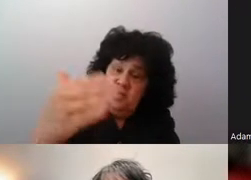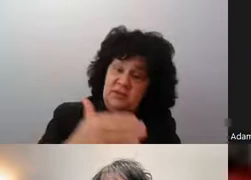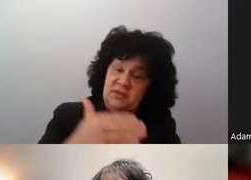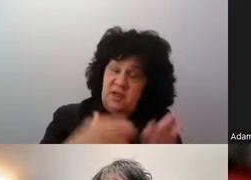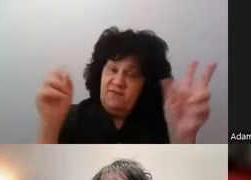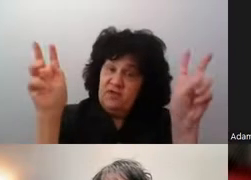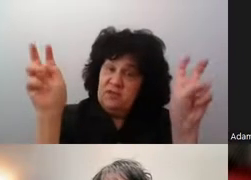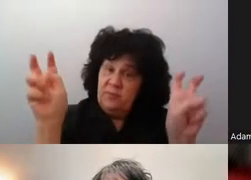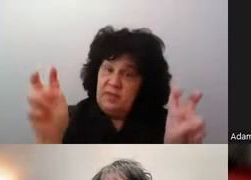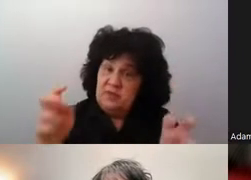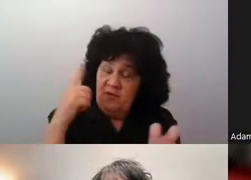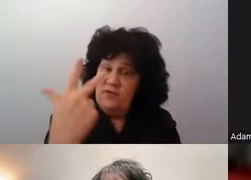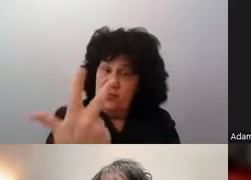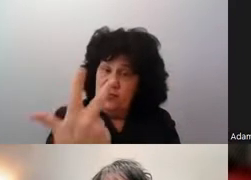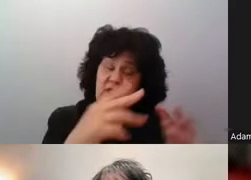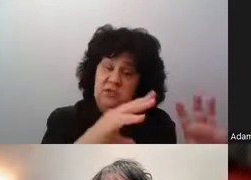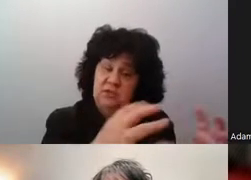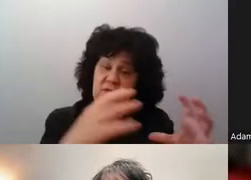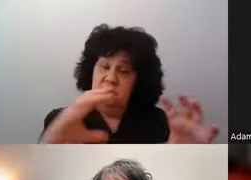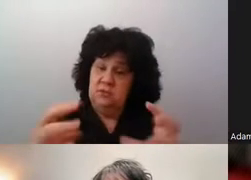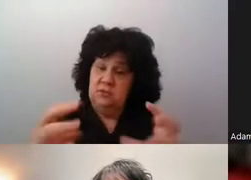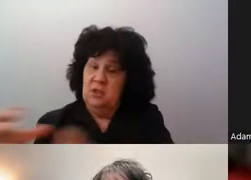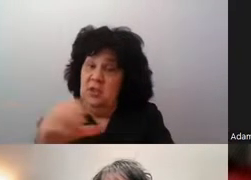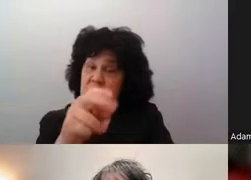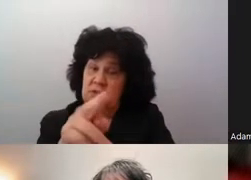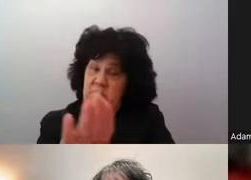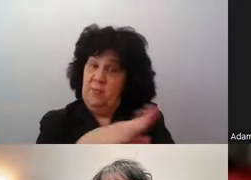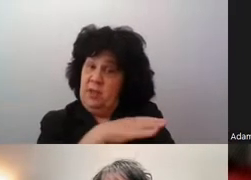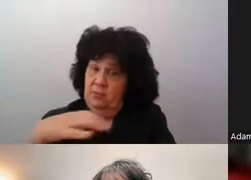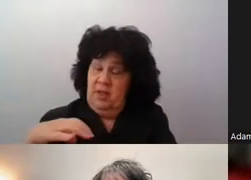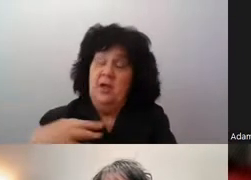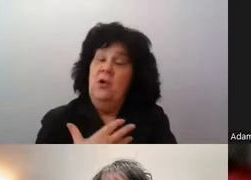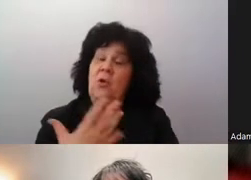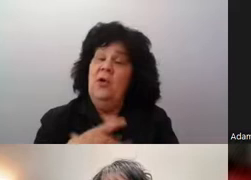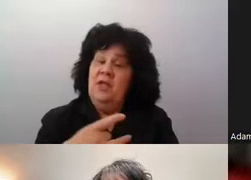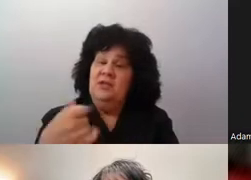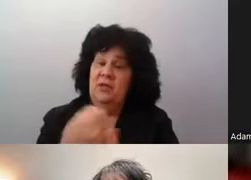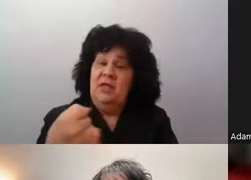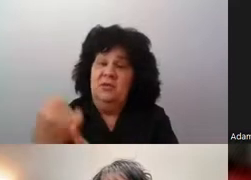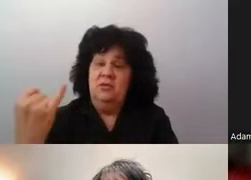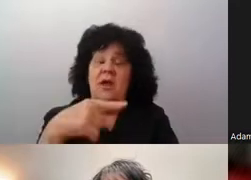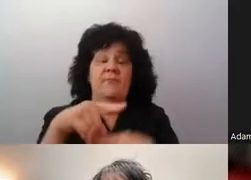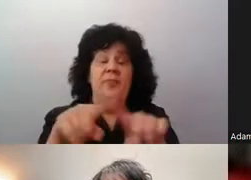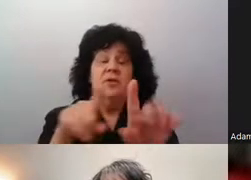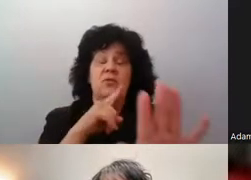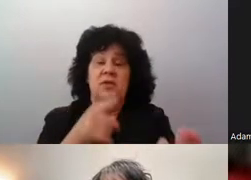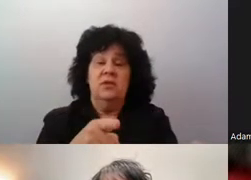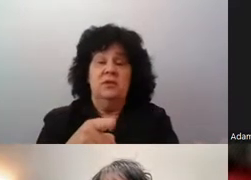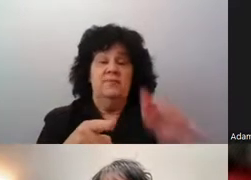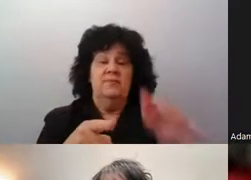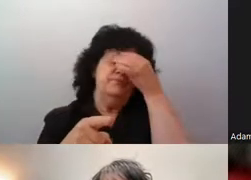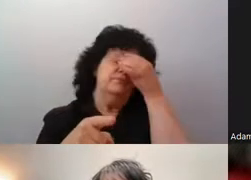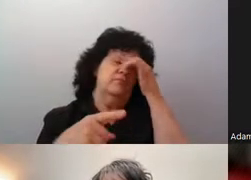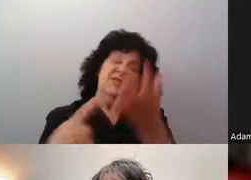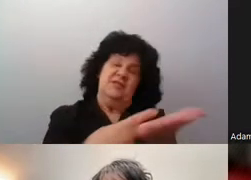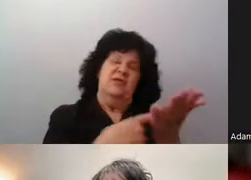the three subcommittees. We would have liked to hit some of those today, but really the discussion was really the main thing that